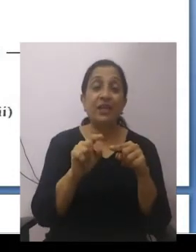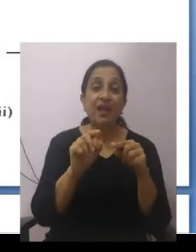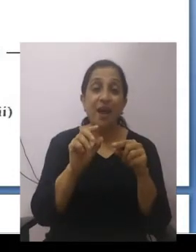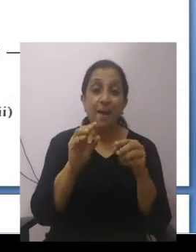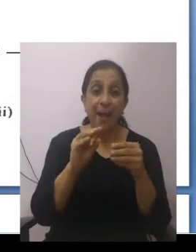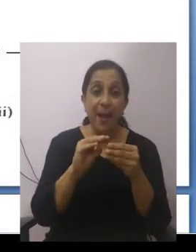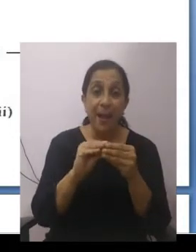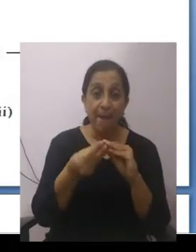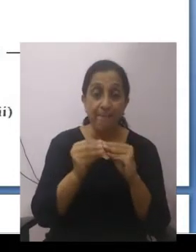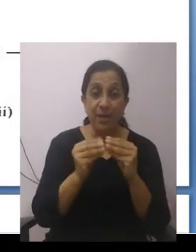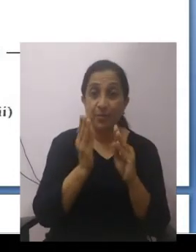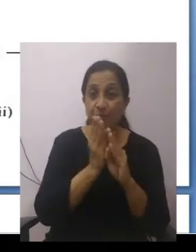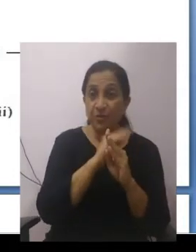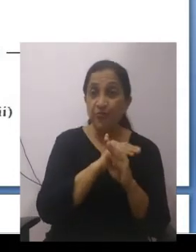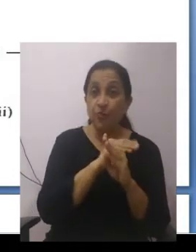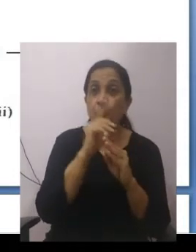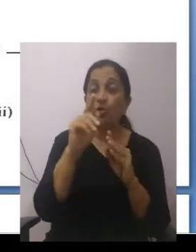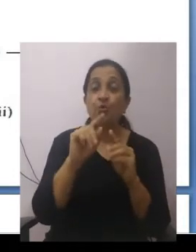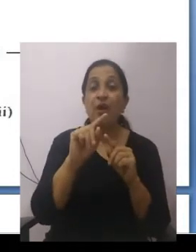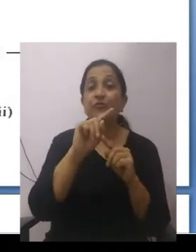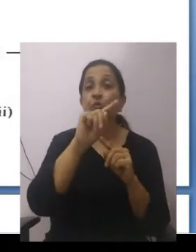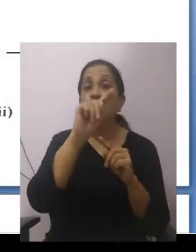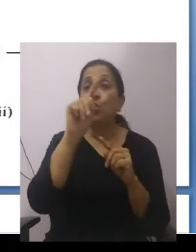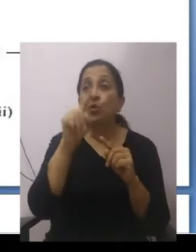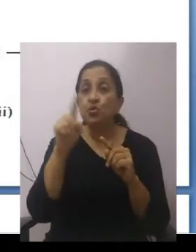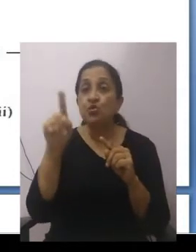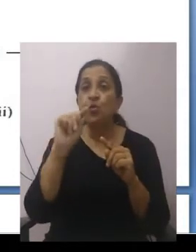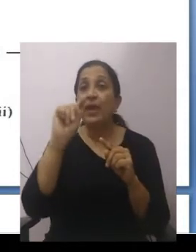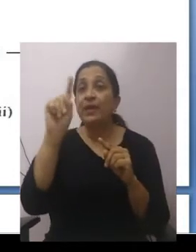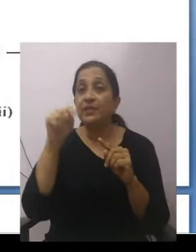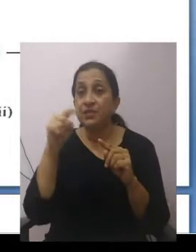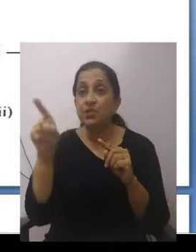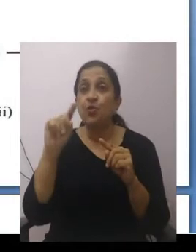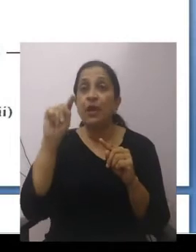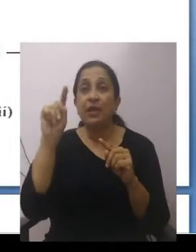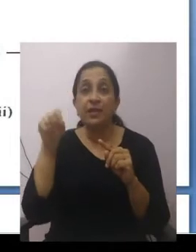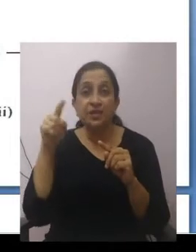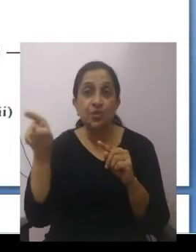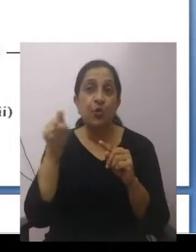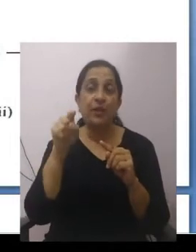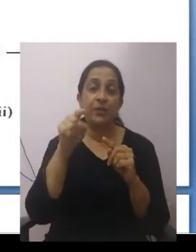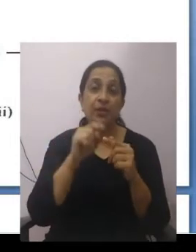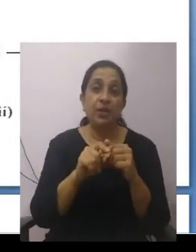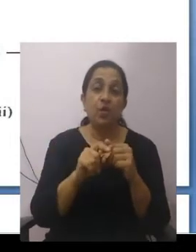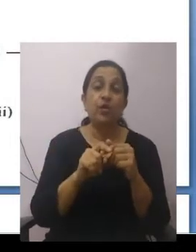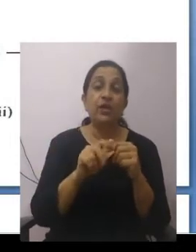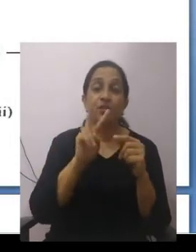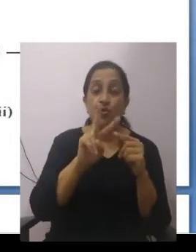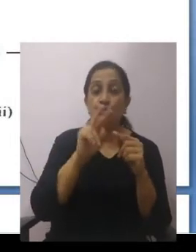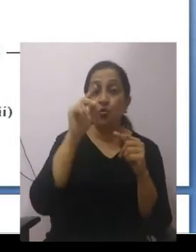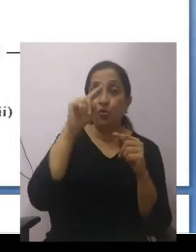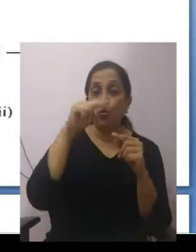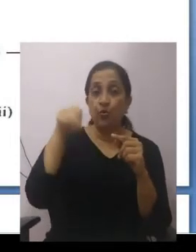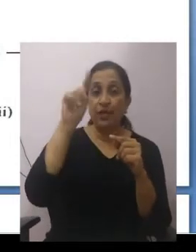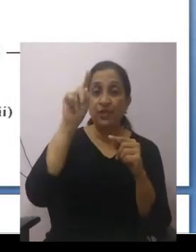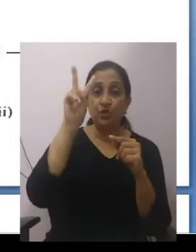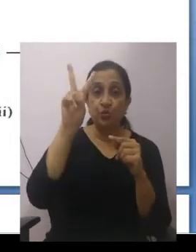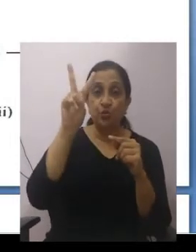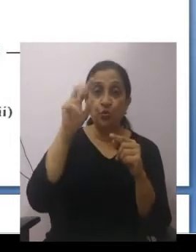k. So coefficient of I is 2, j is -3, k is 1. So 2 squared